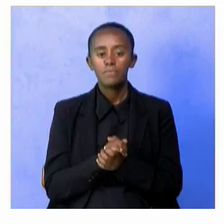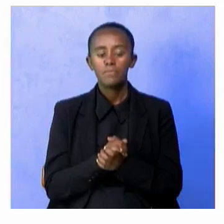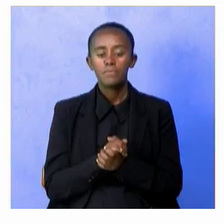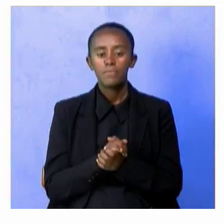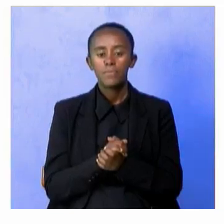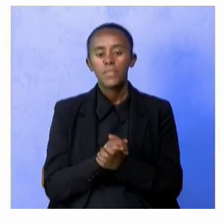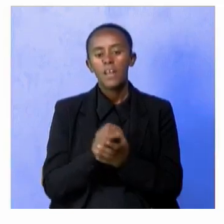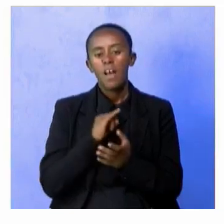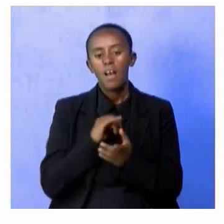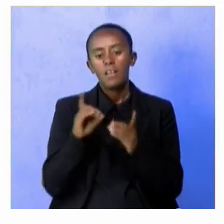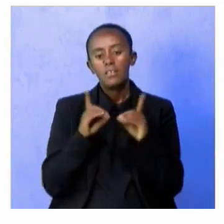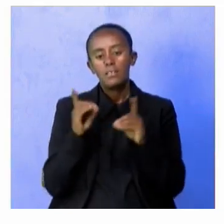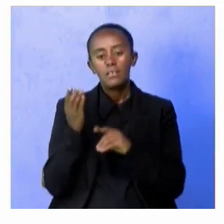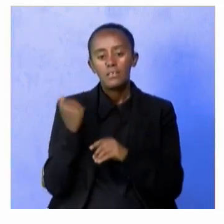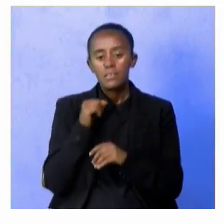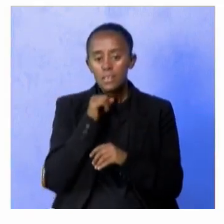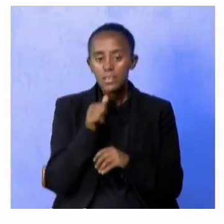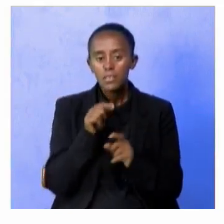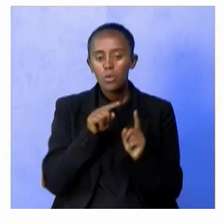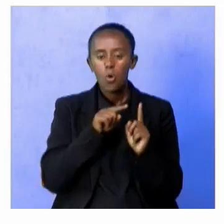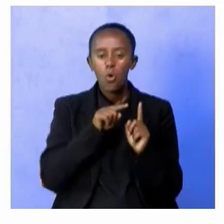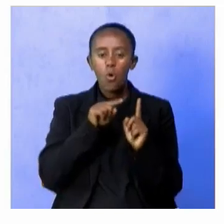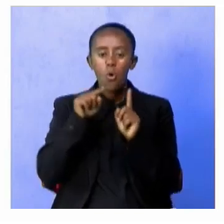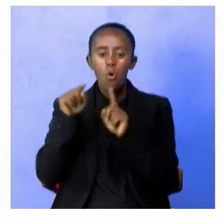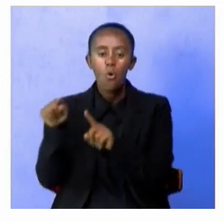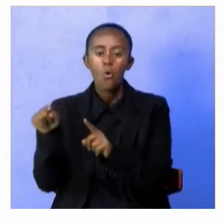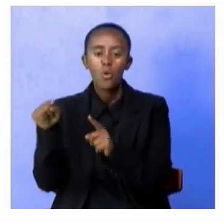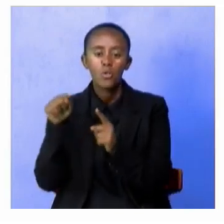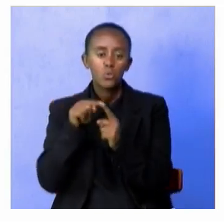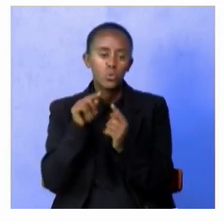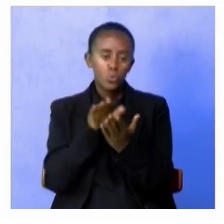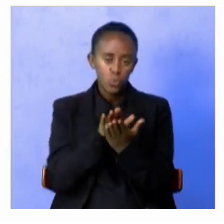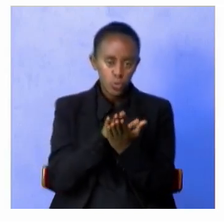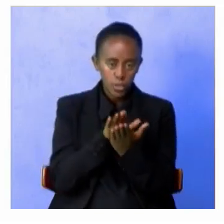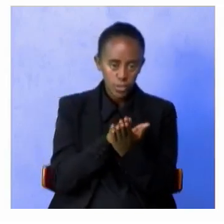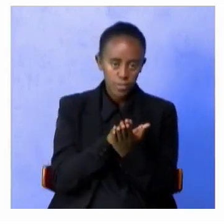I didn't go to school